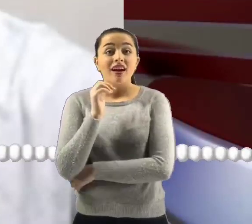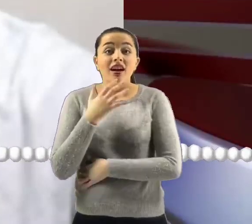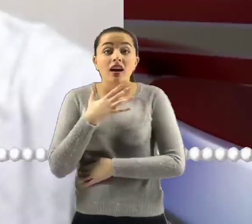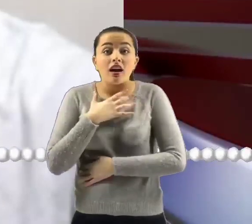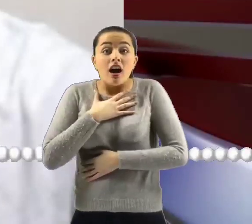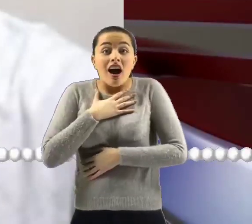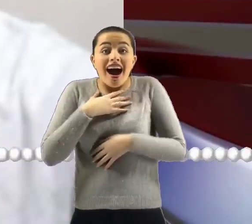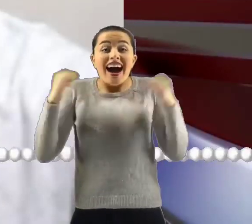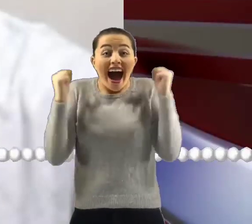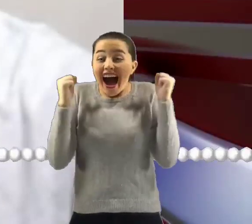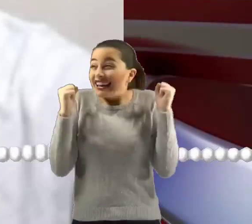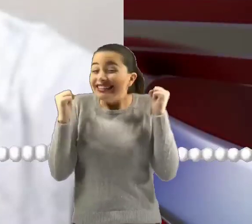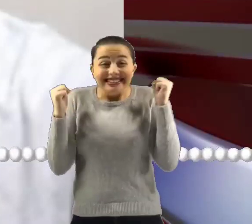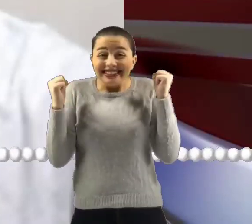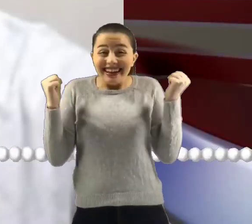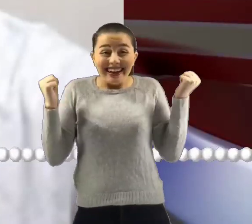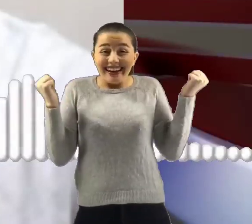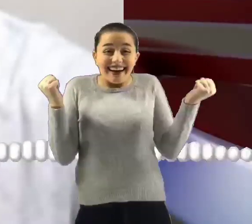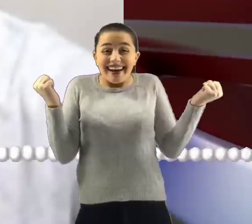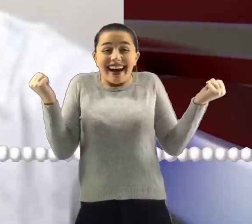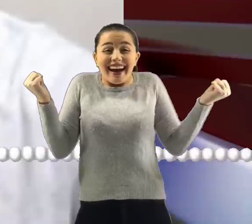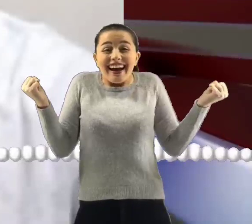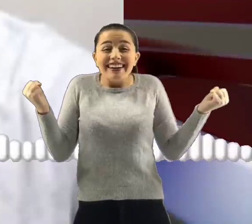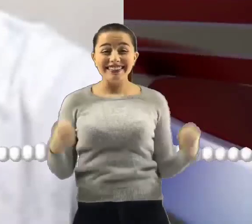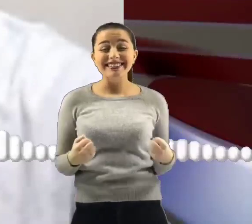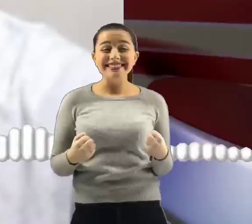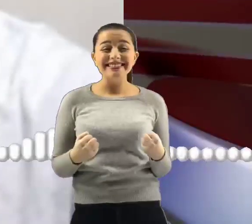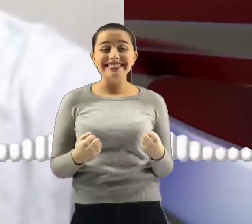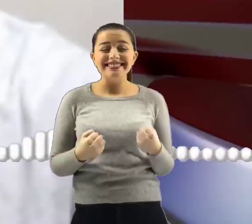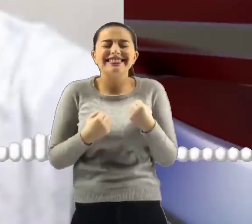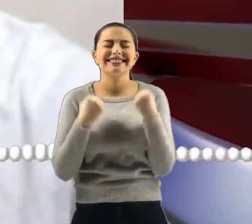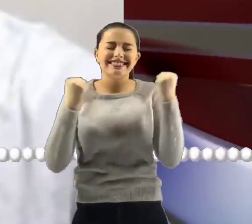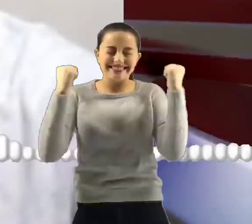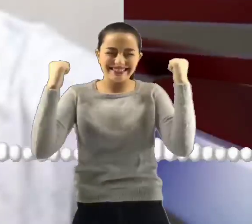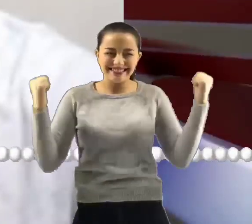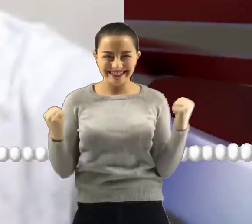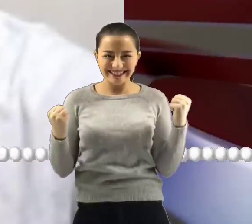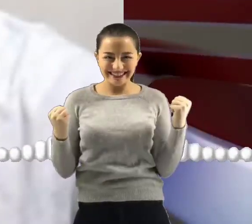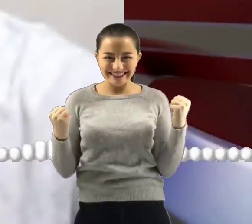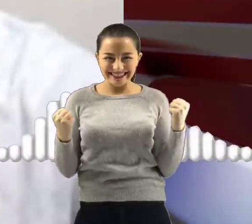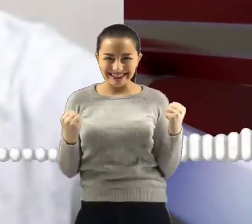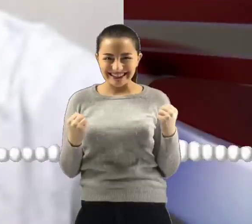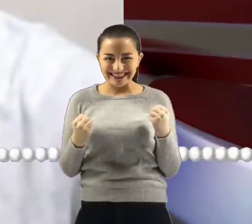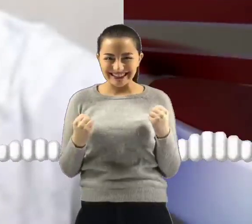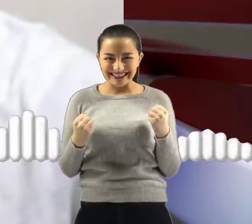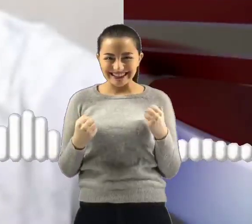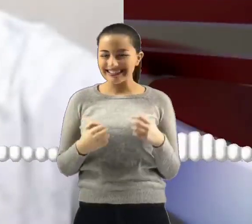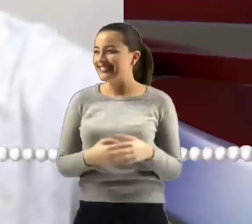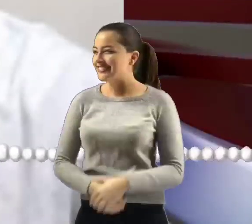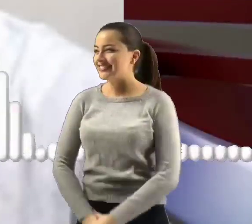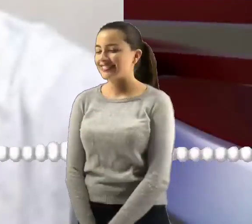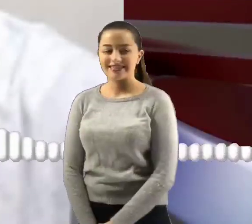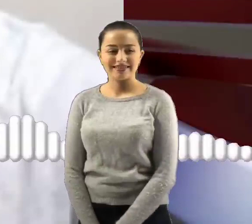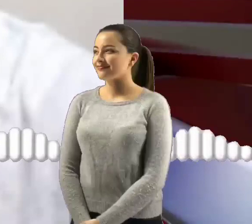right, this is IPOB Media. In case you're new to this channel, this is the place where we bring you the gospel of Biafra. This is the only